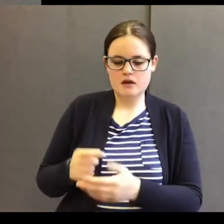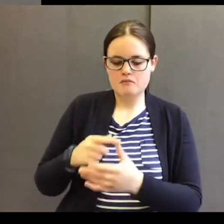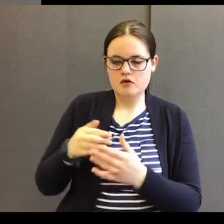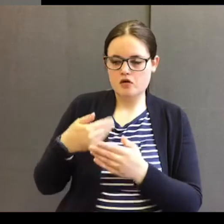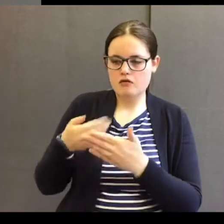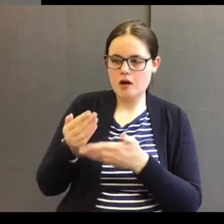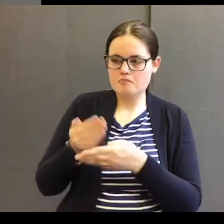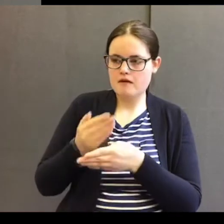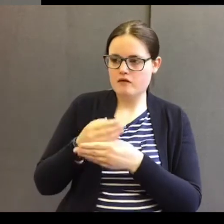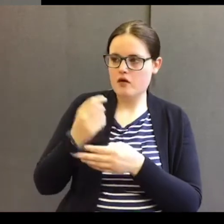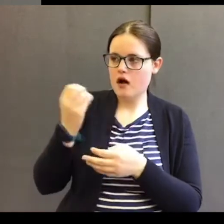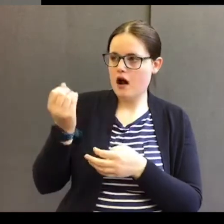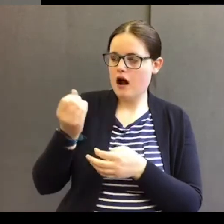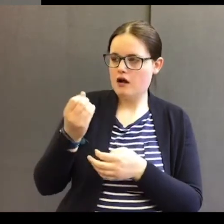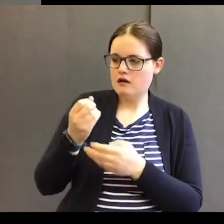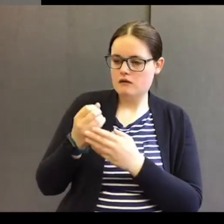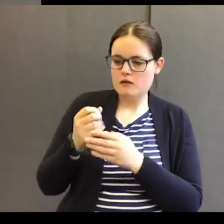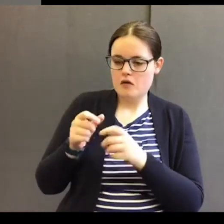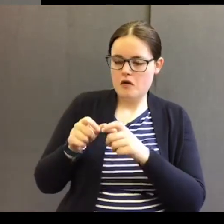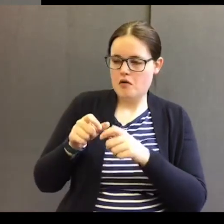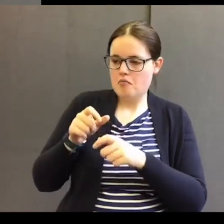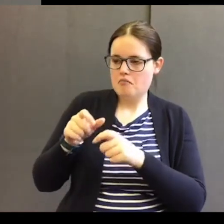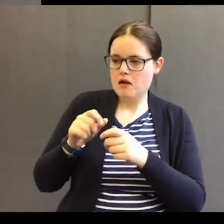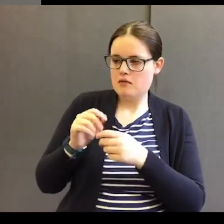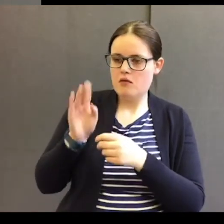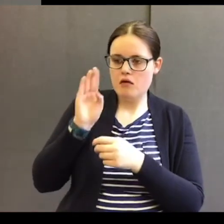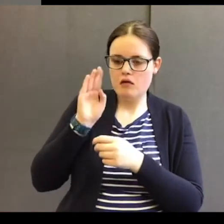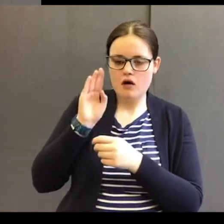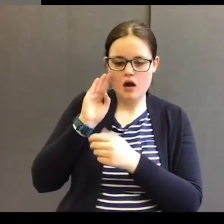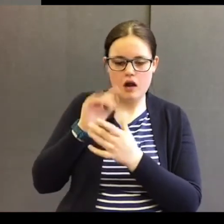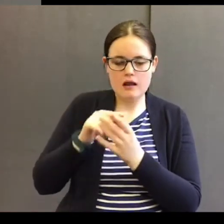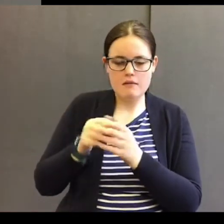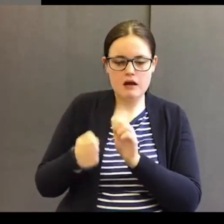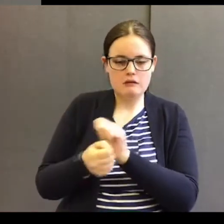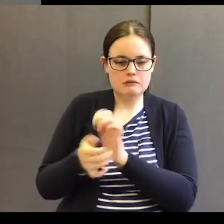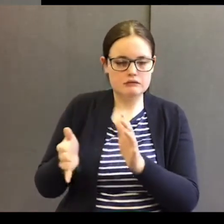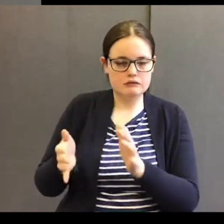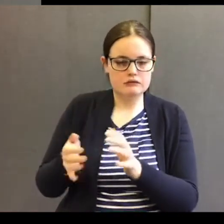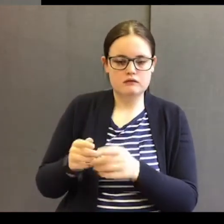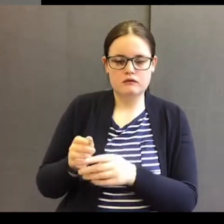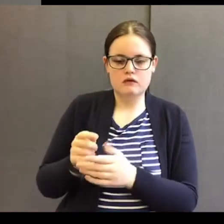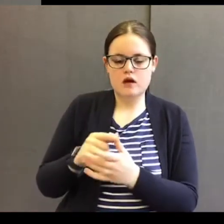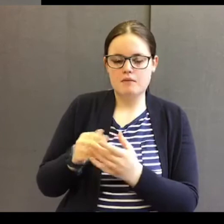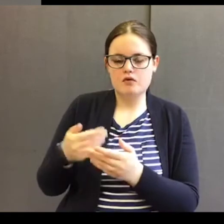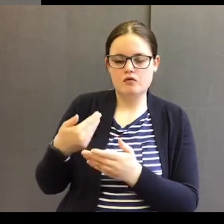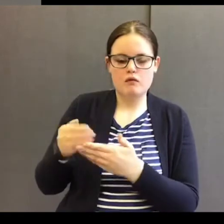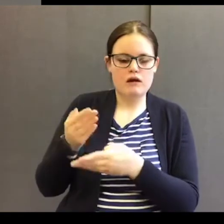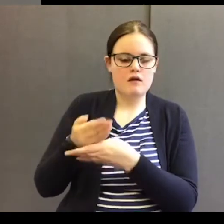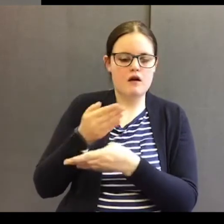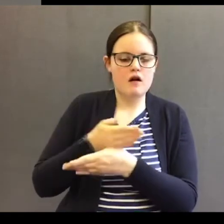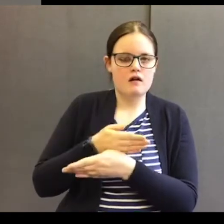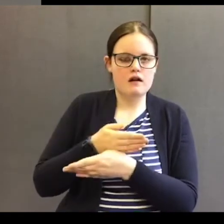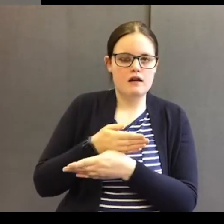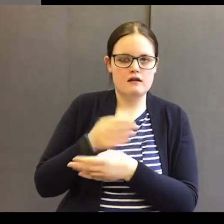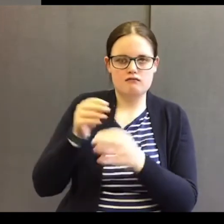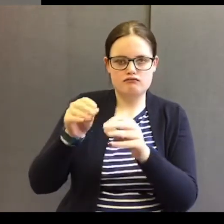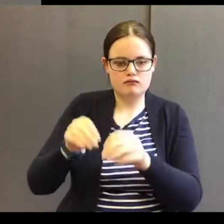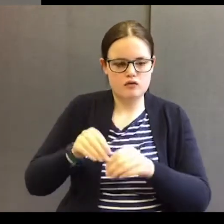place. They went before the alarm was raised, early in the